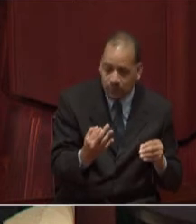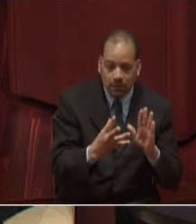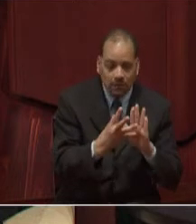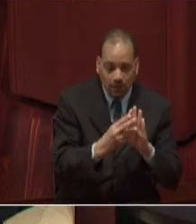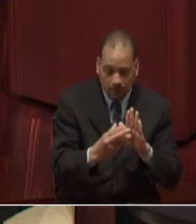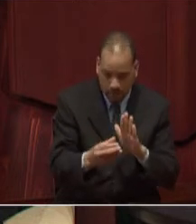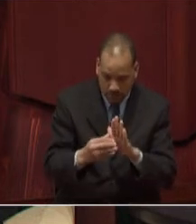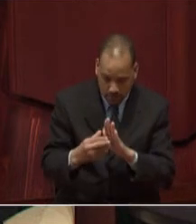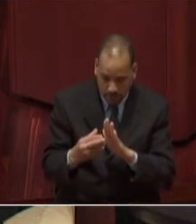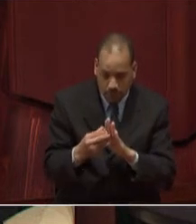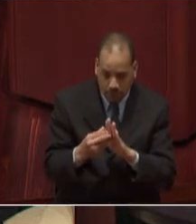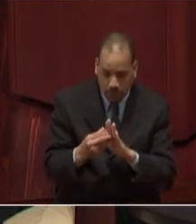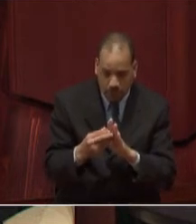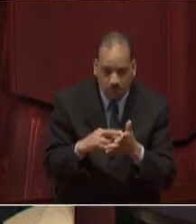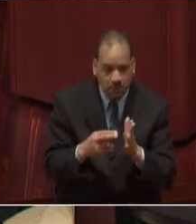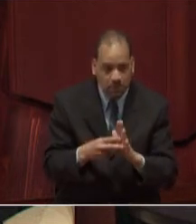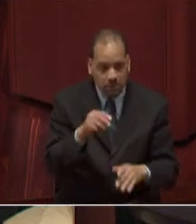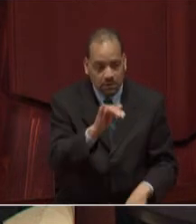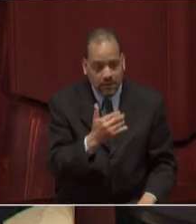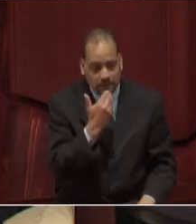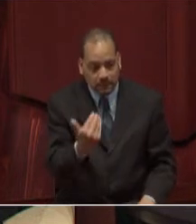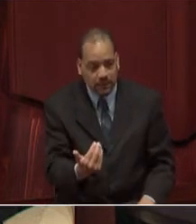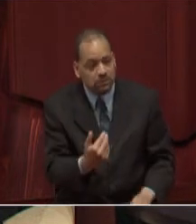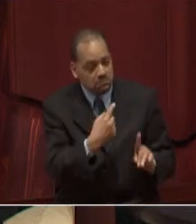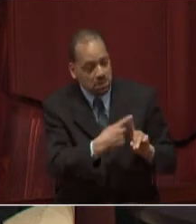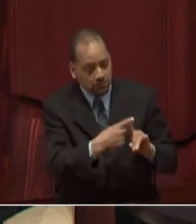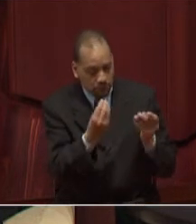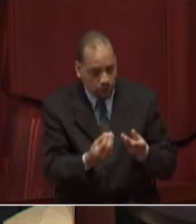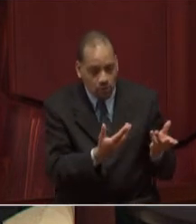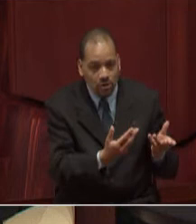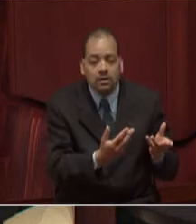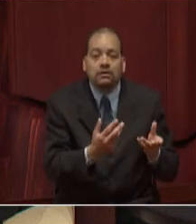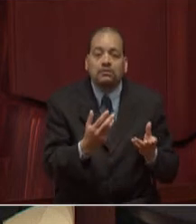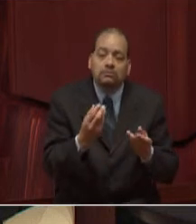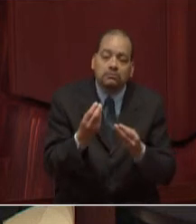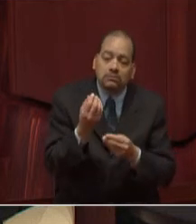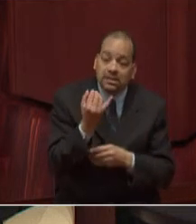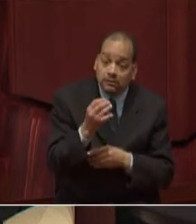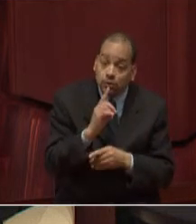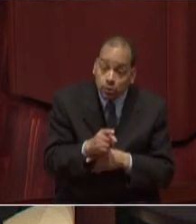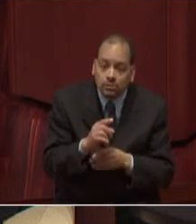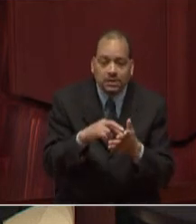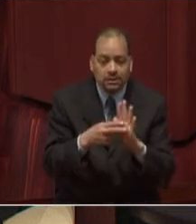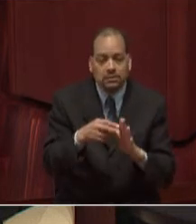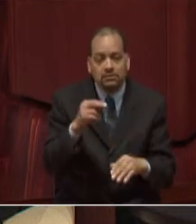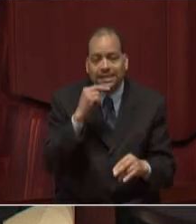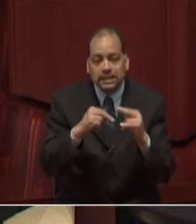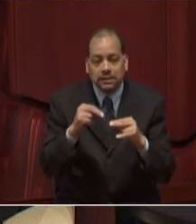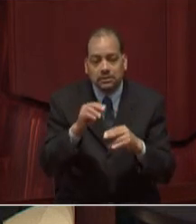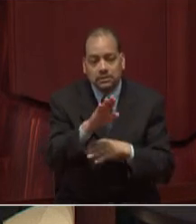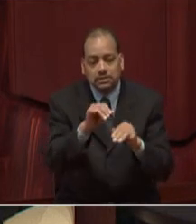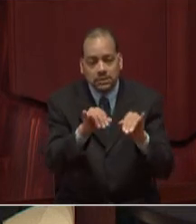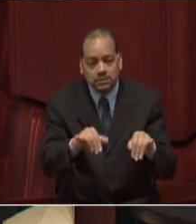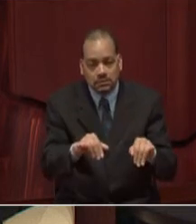replicating is the sincerest form of flattery, the Nixon system, which was virtually